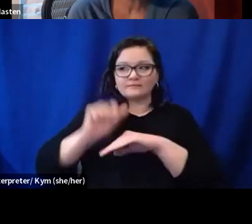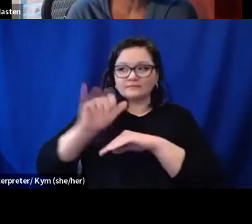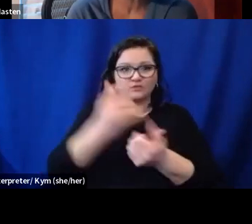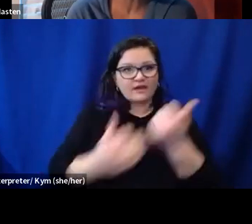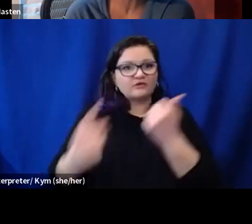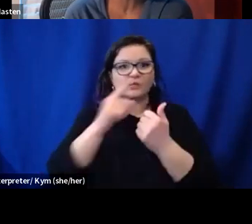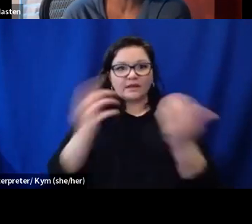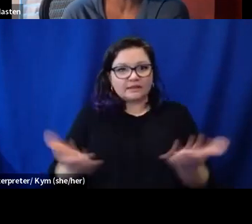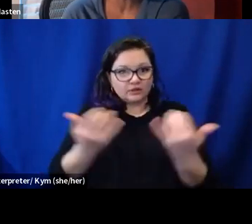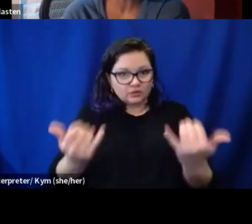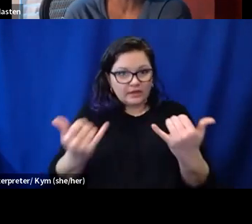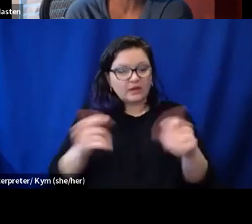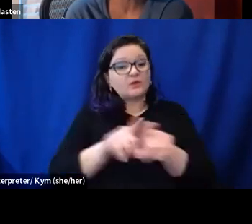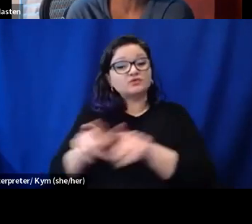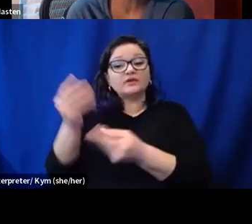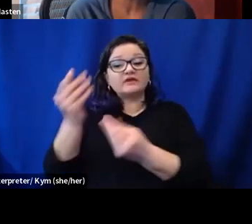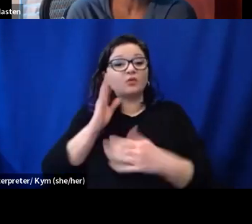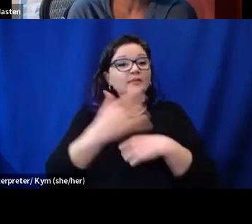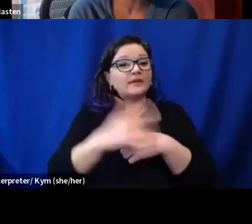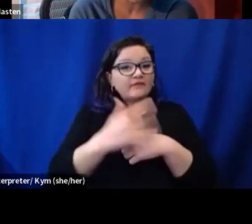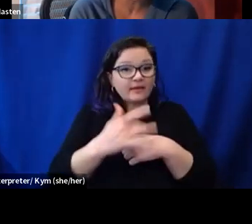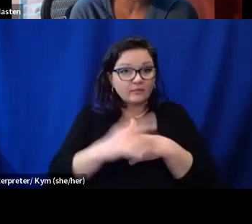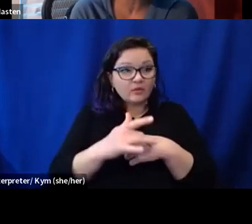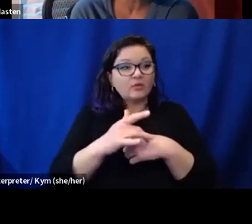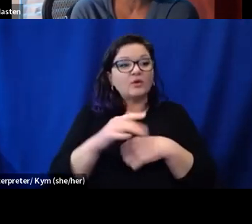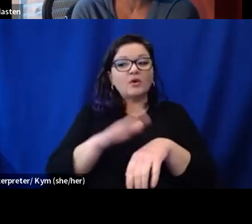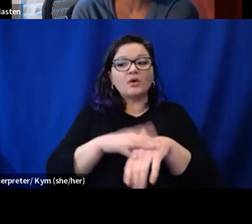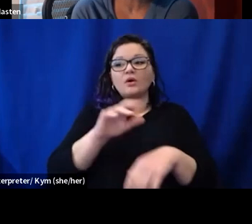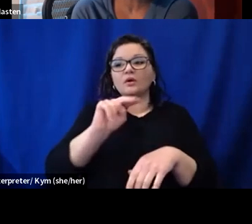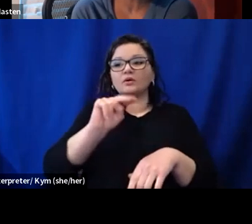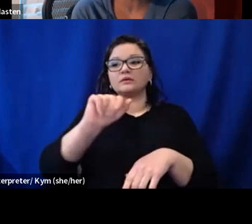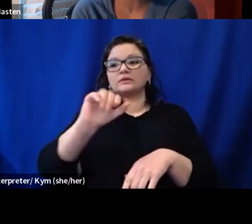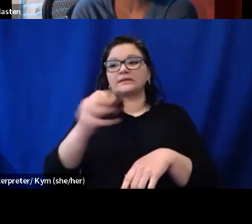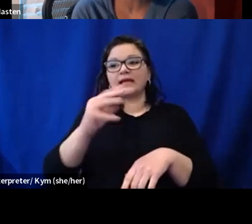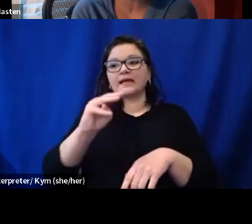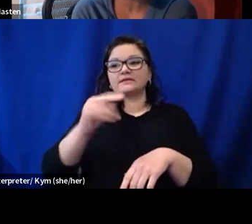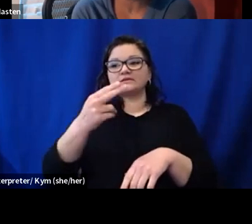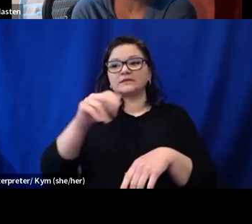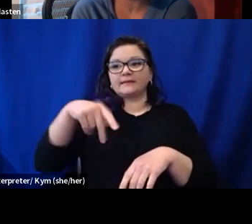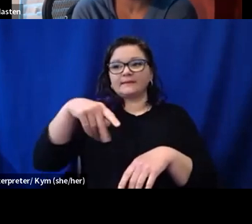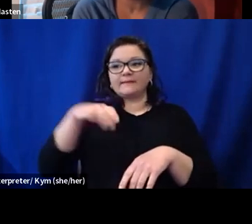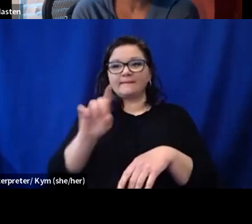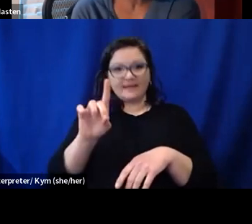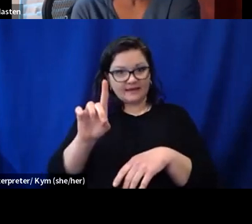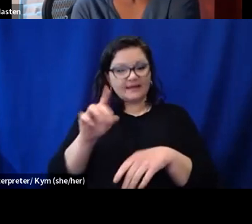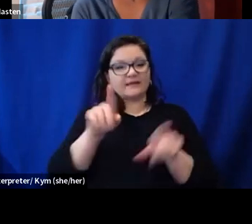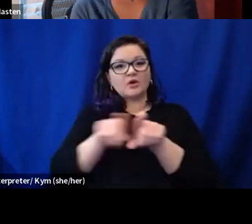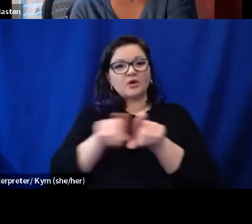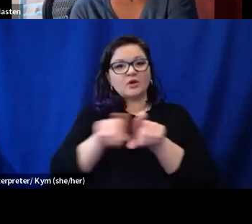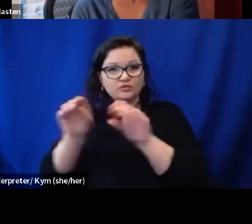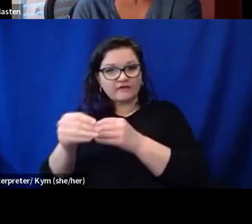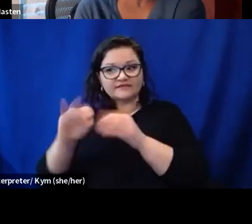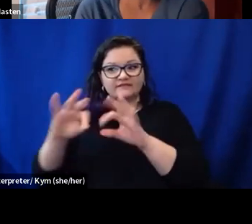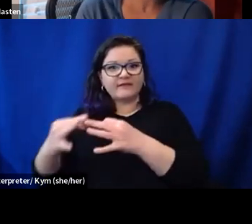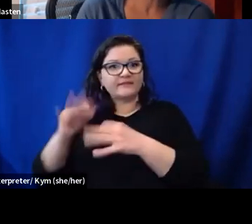and this information will also be available on NASHFIDS and the Federation of Families websites. The